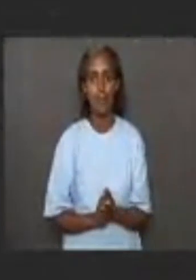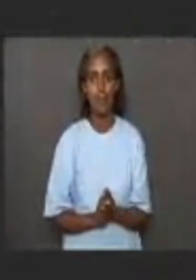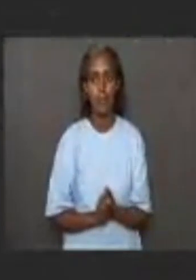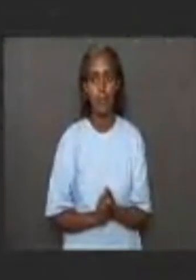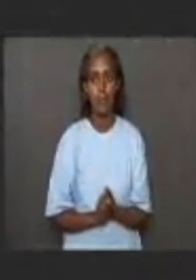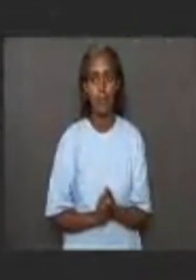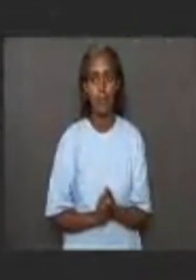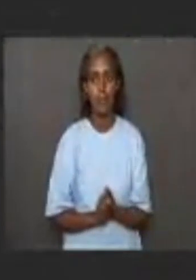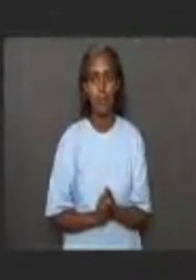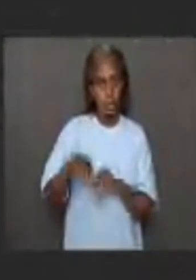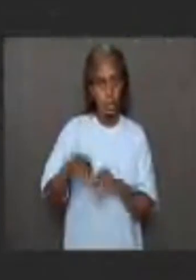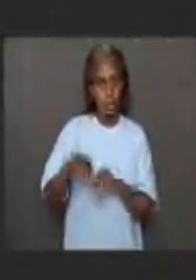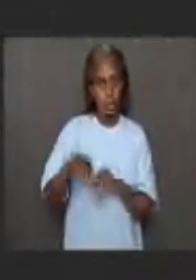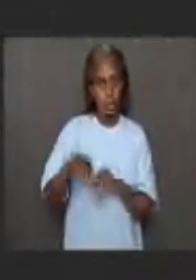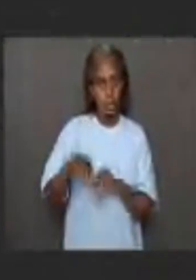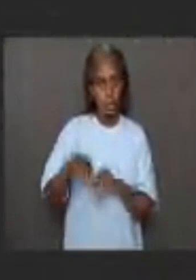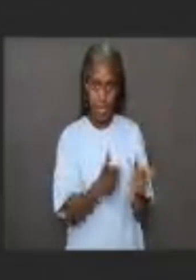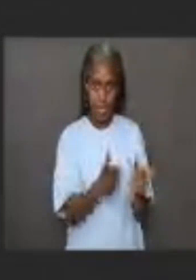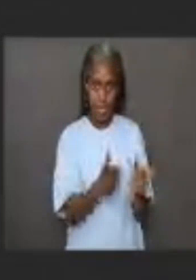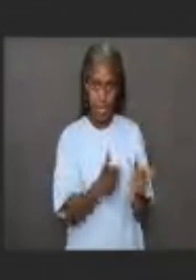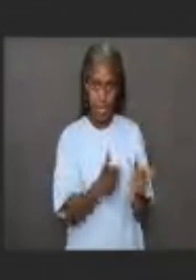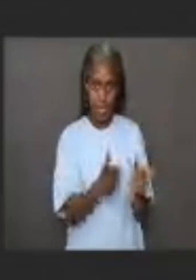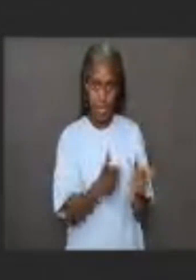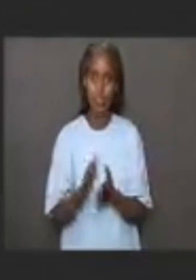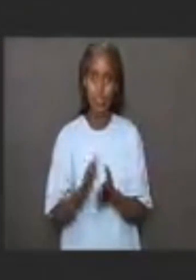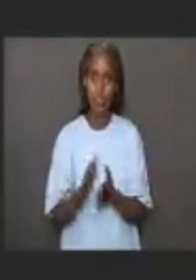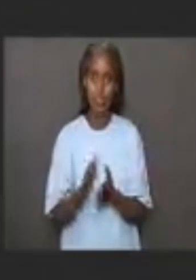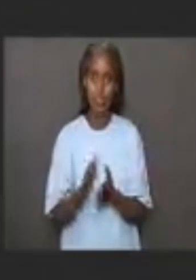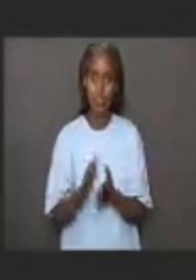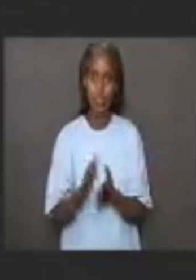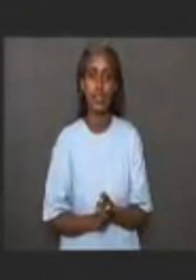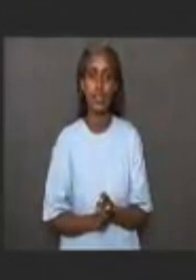Students, let's get ready.